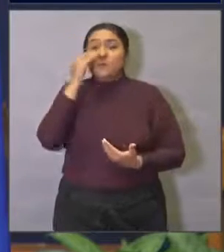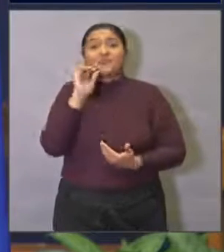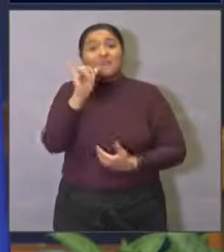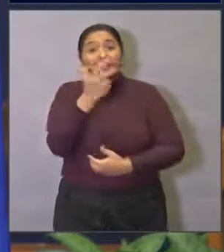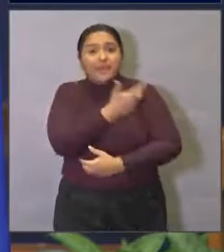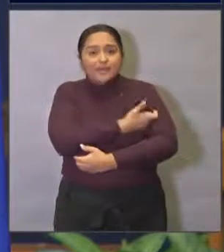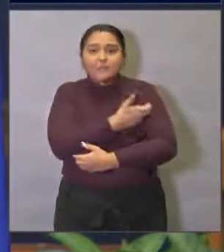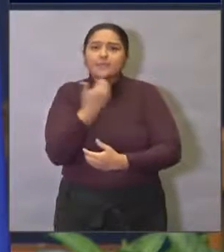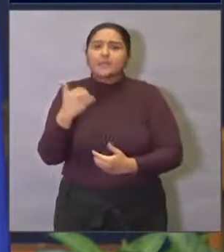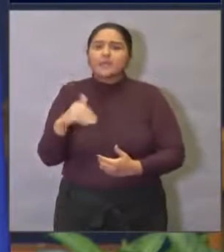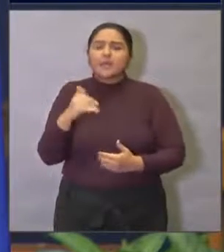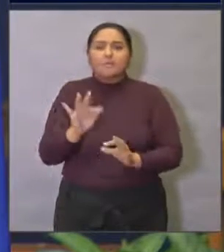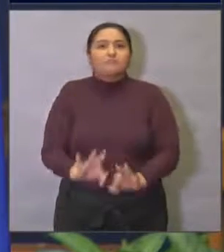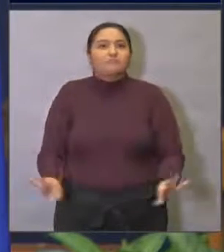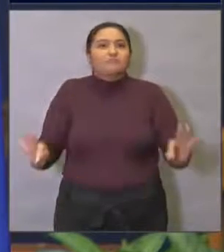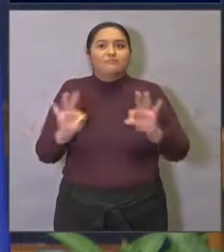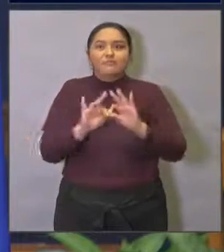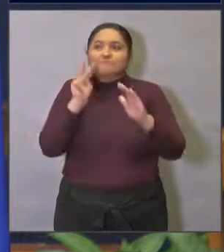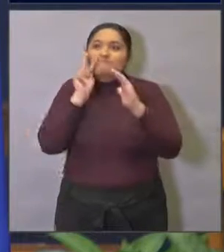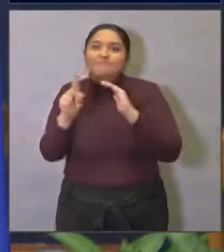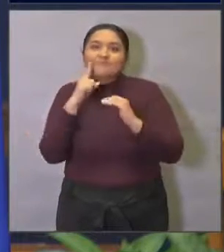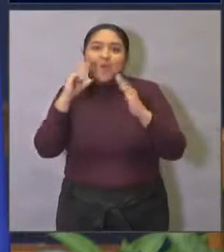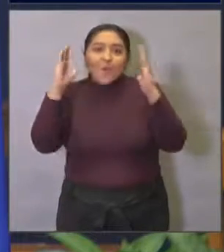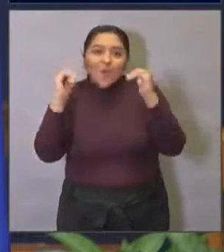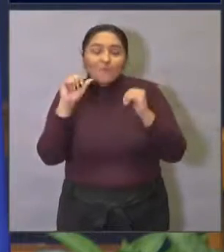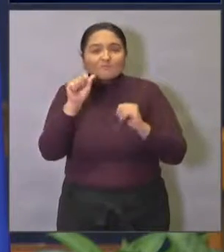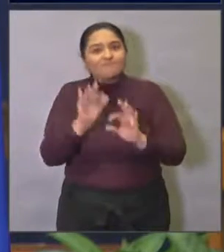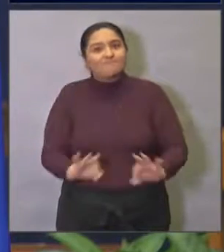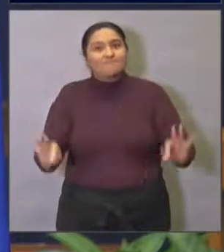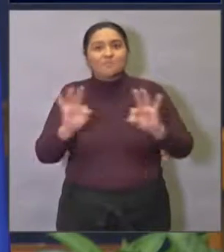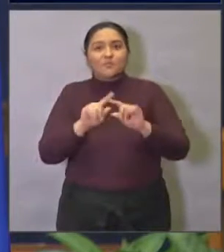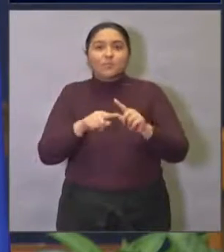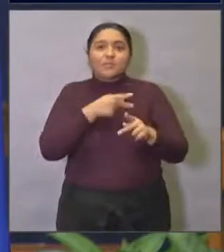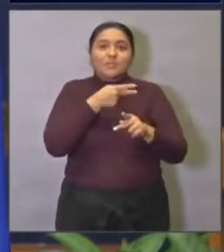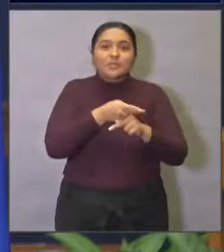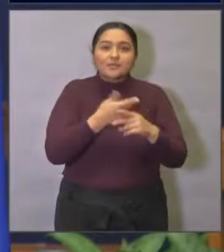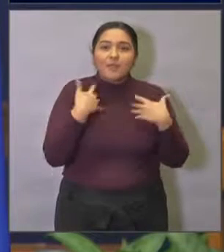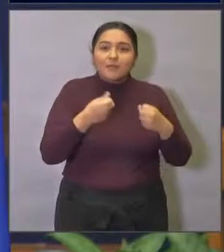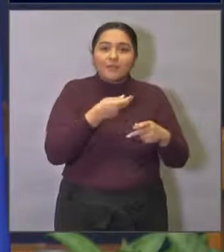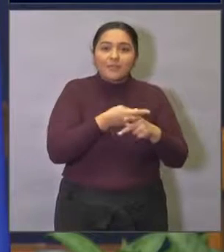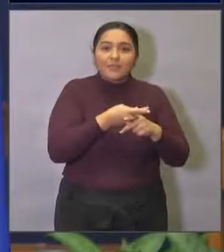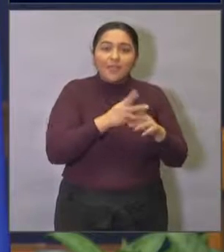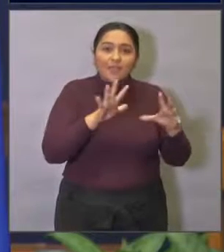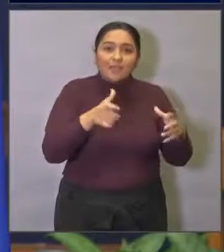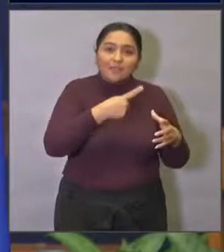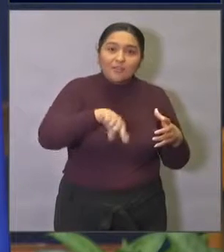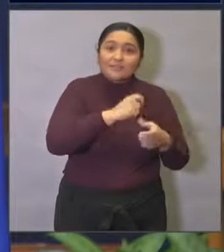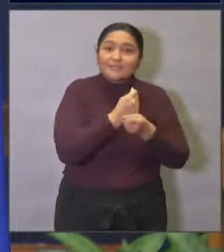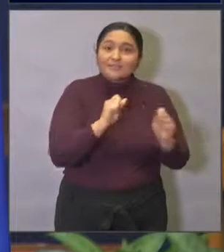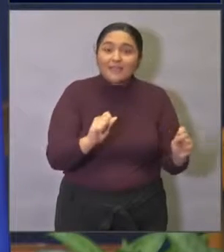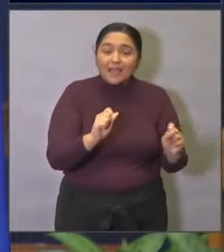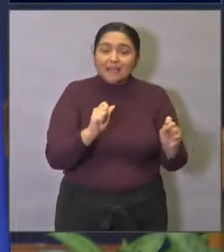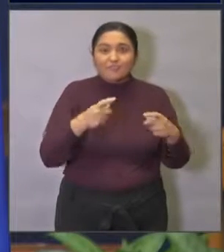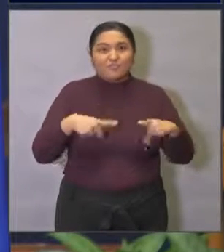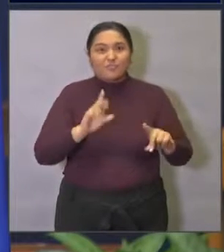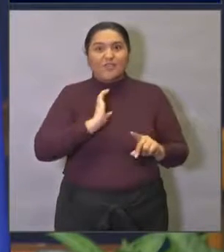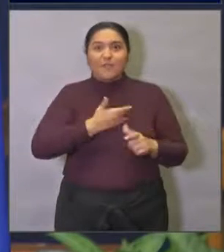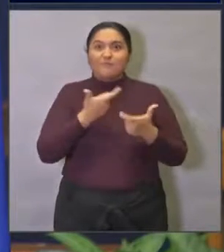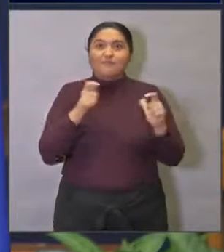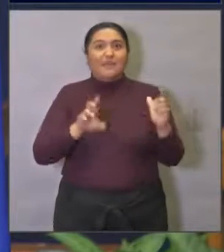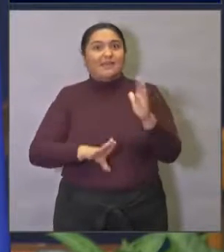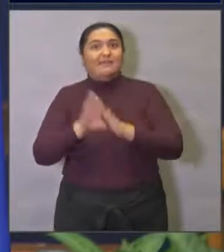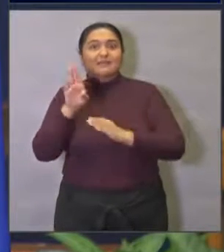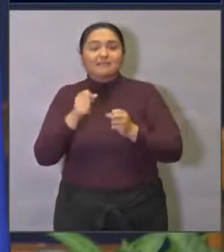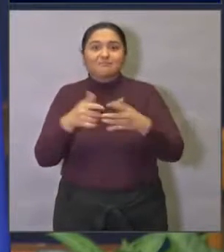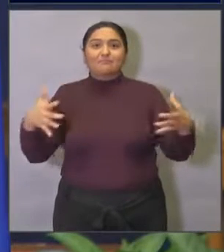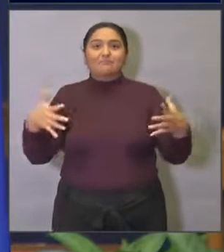of hope and a critical tool for helping us keep our healthcare workforce safe in the midst of this surge, the vaccine will